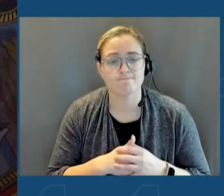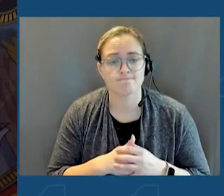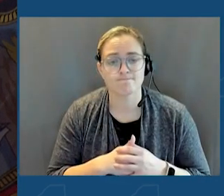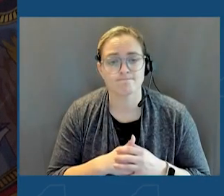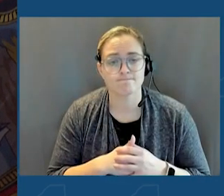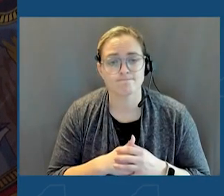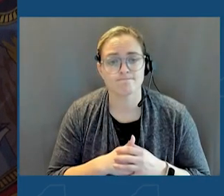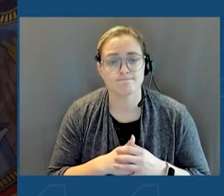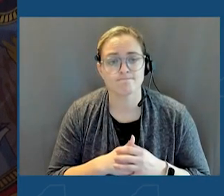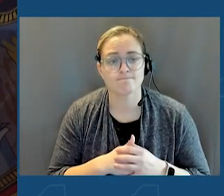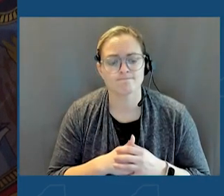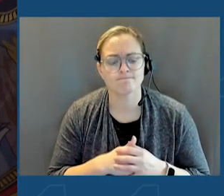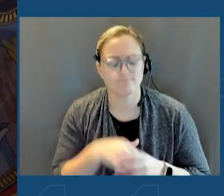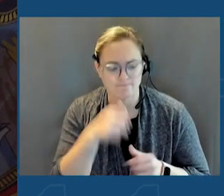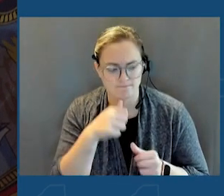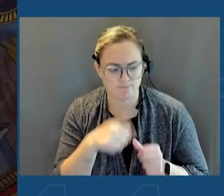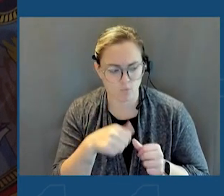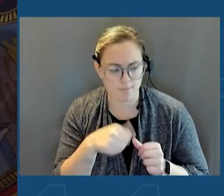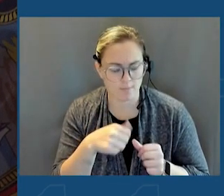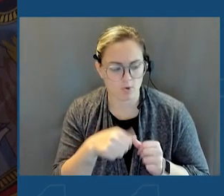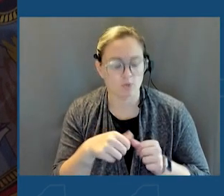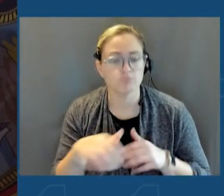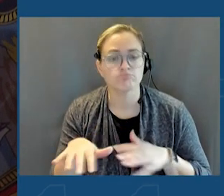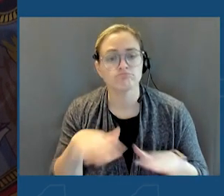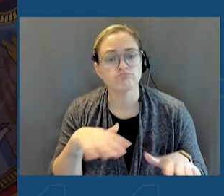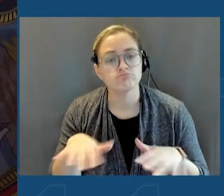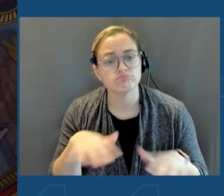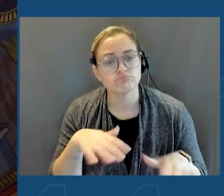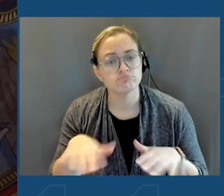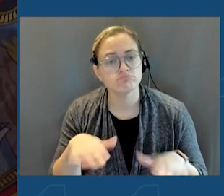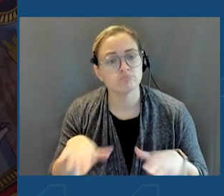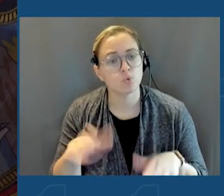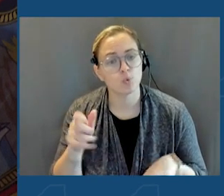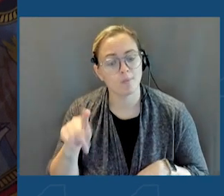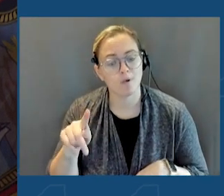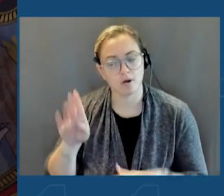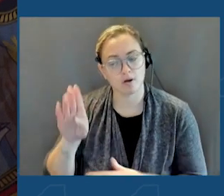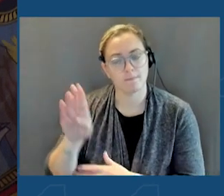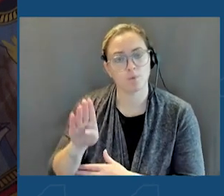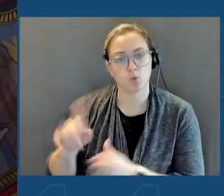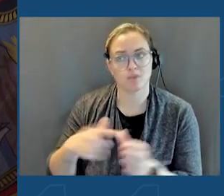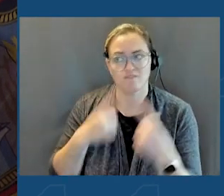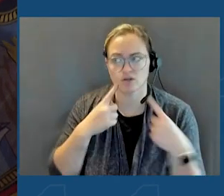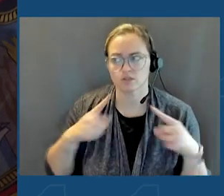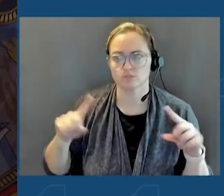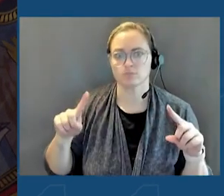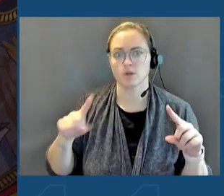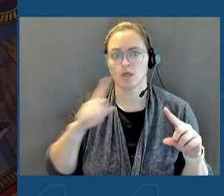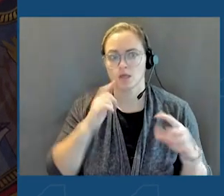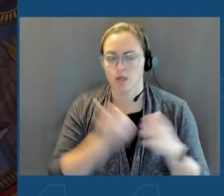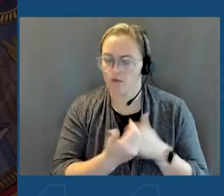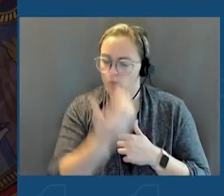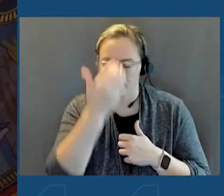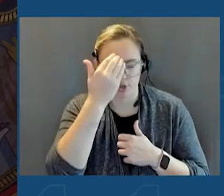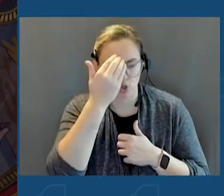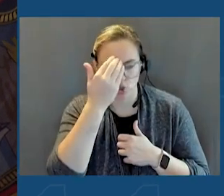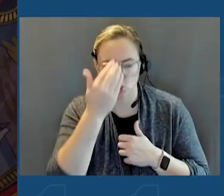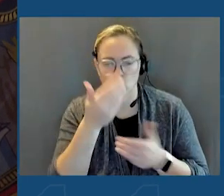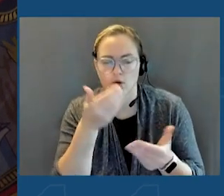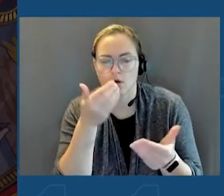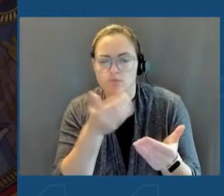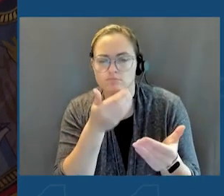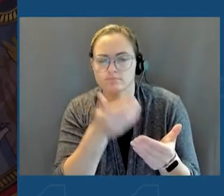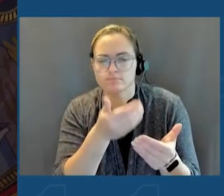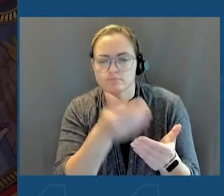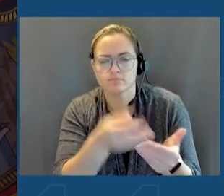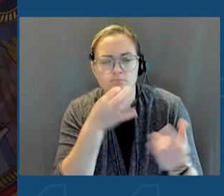I remember walking through a park in Brooklyn when it was first announced, and I think everyone knew that it was coming,